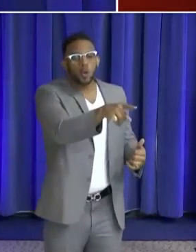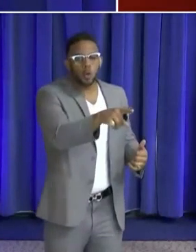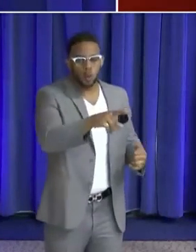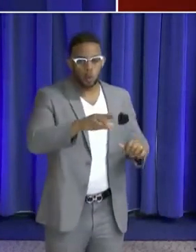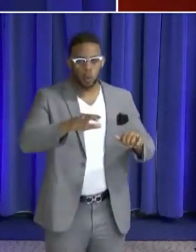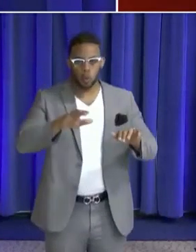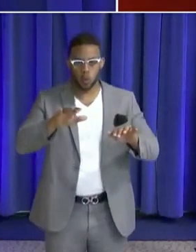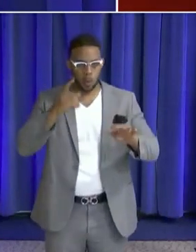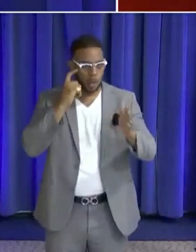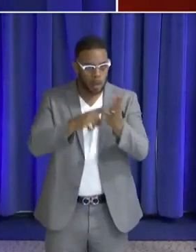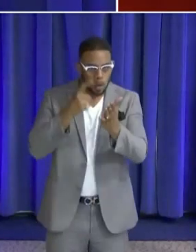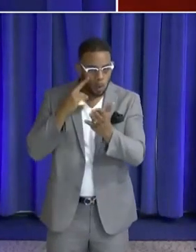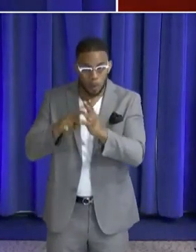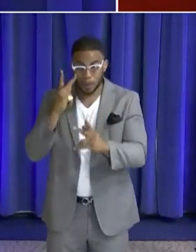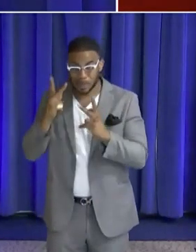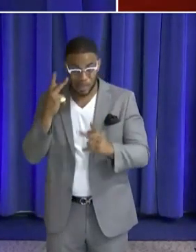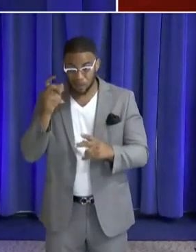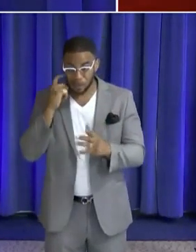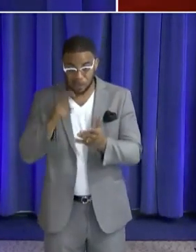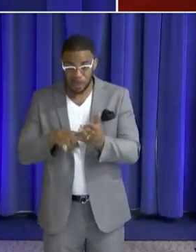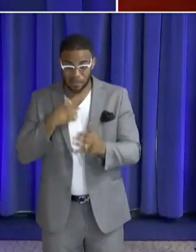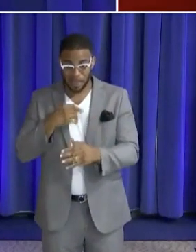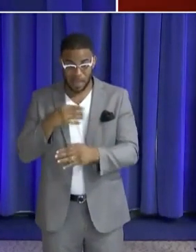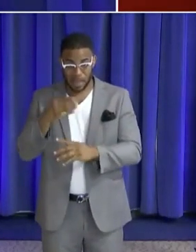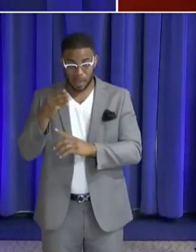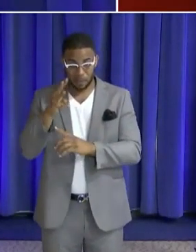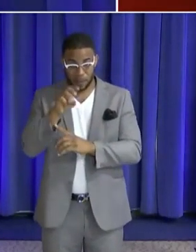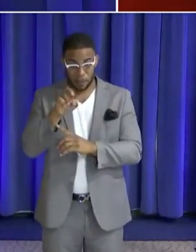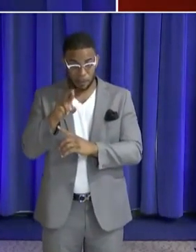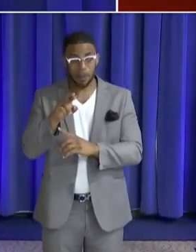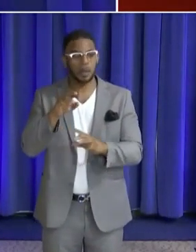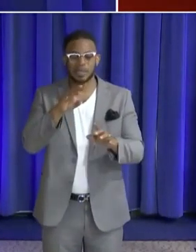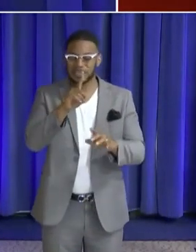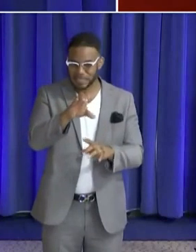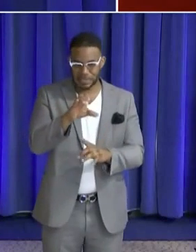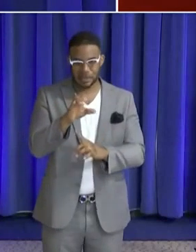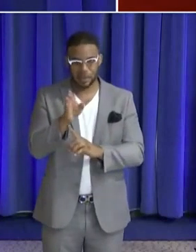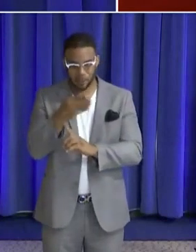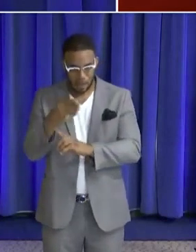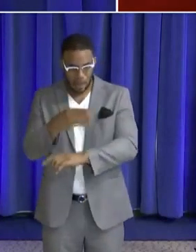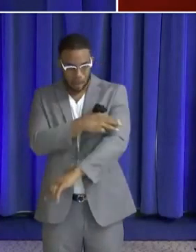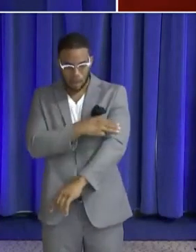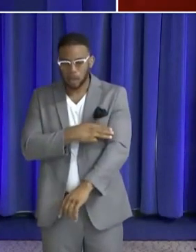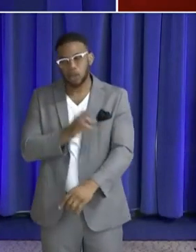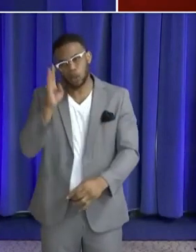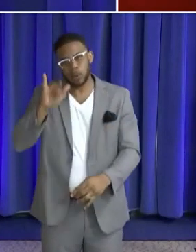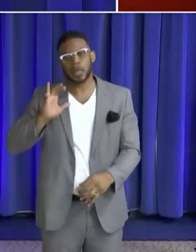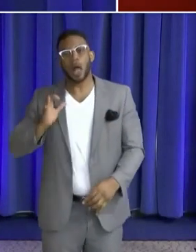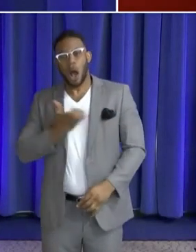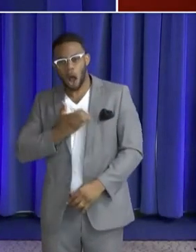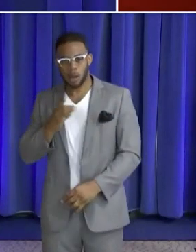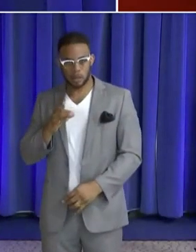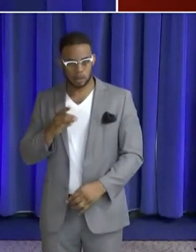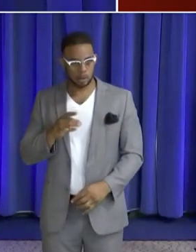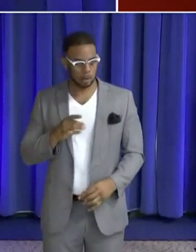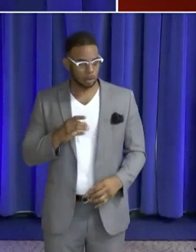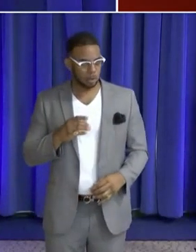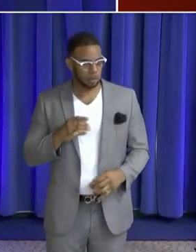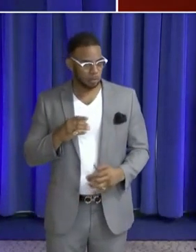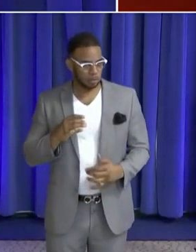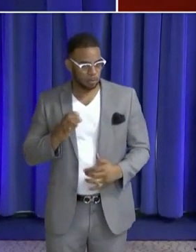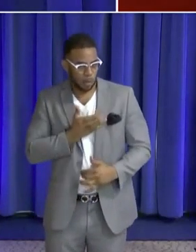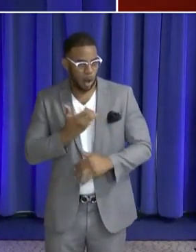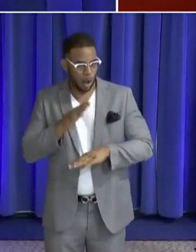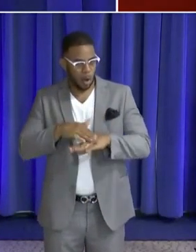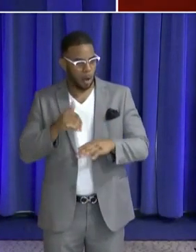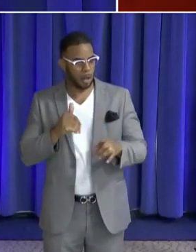people are seeing these things. If they got a flag, that's our own DC National Guard. So is it legal for these law enforcement